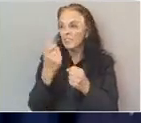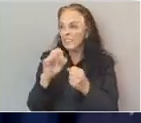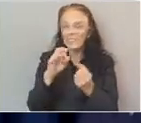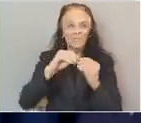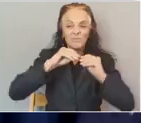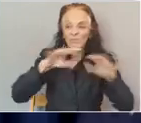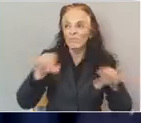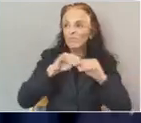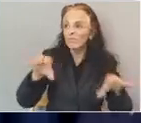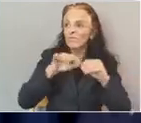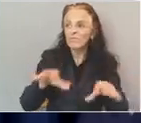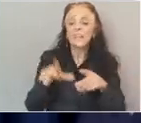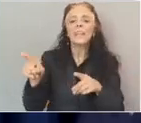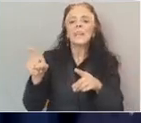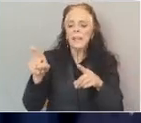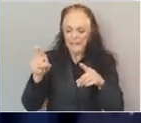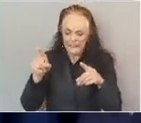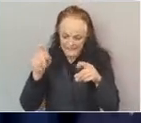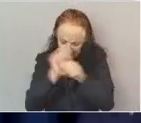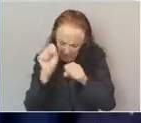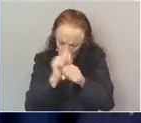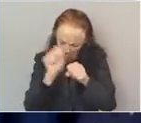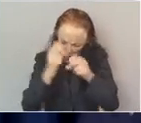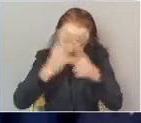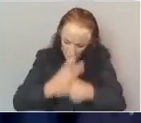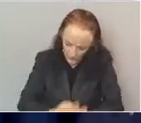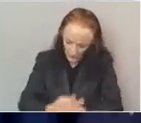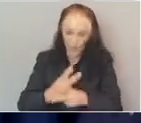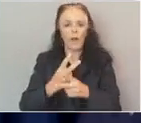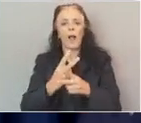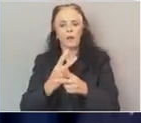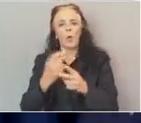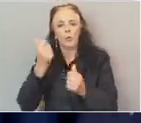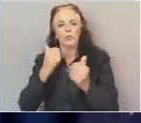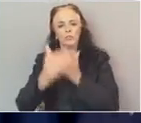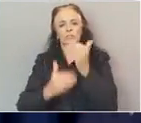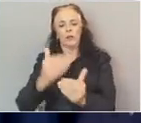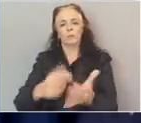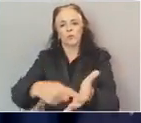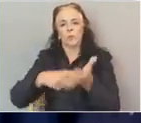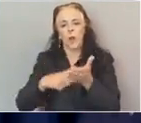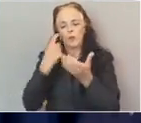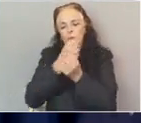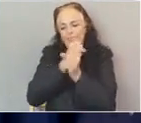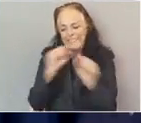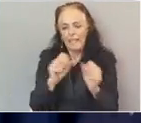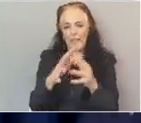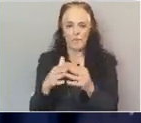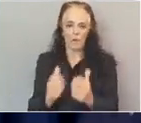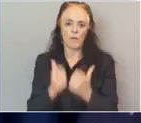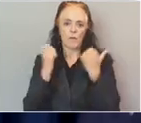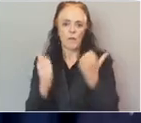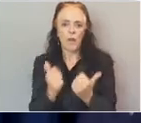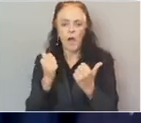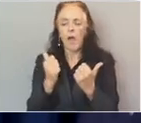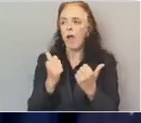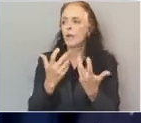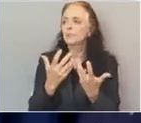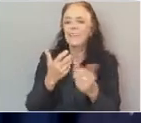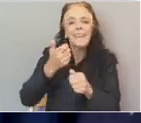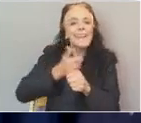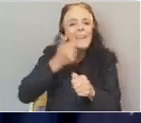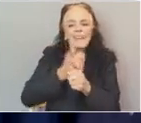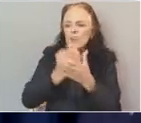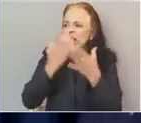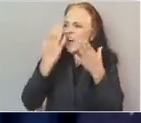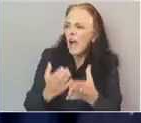save American lives. And he's done it based on what every scientist, every expert, every economist said